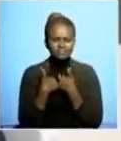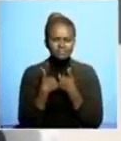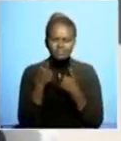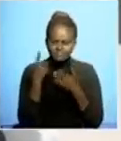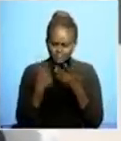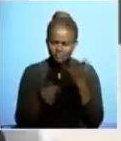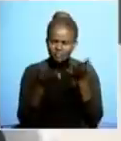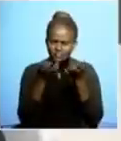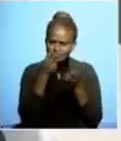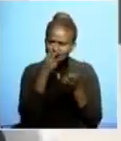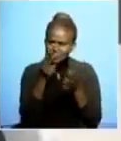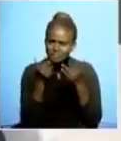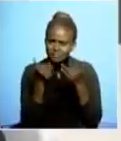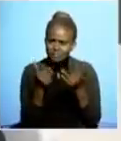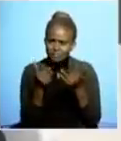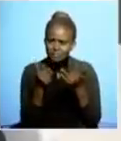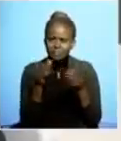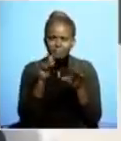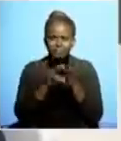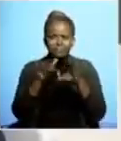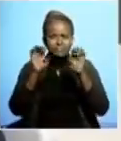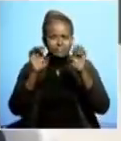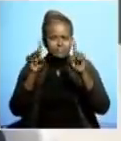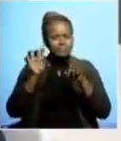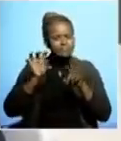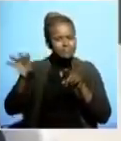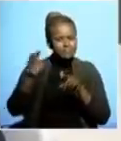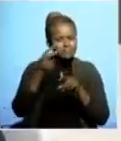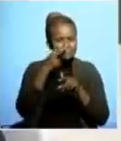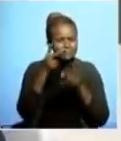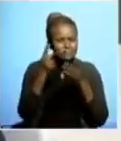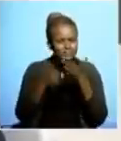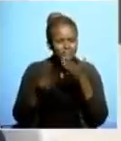wants to see in the education sector,